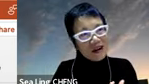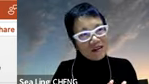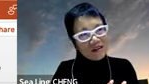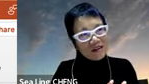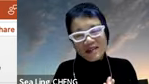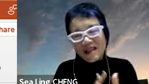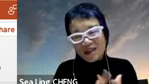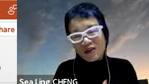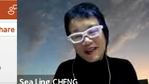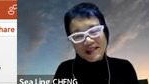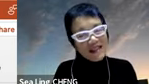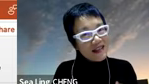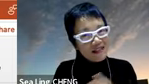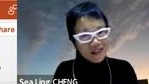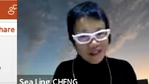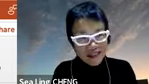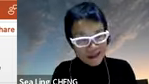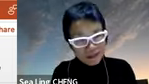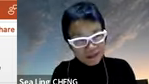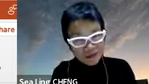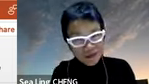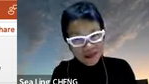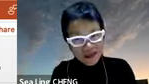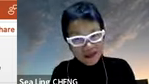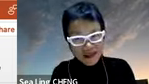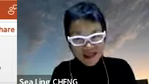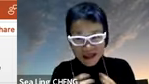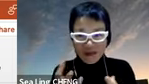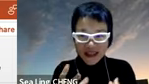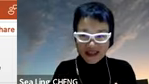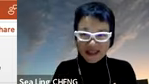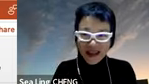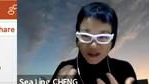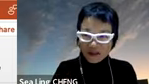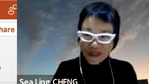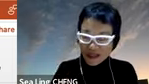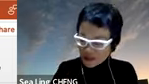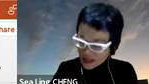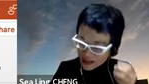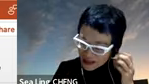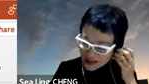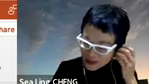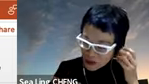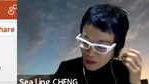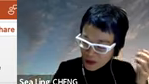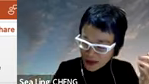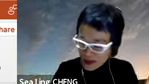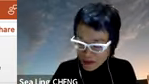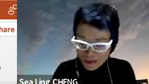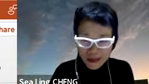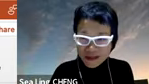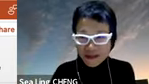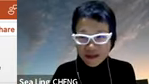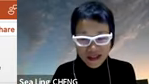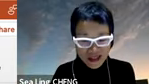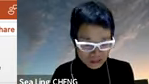intersection of sexuality and nationalism. There is something that could be delved in there. And so I